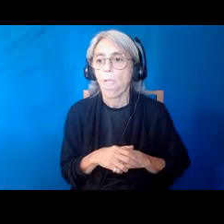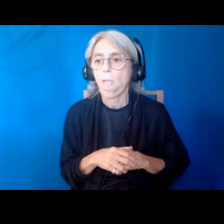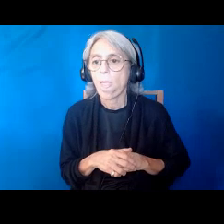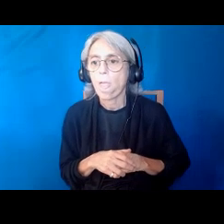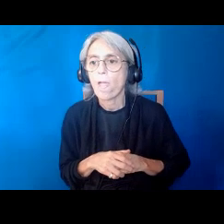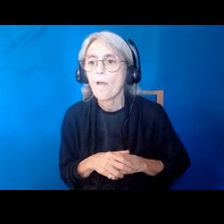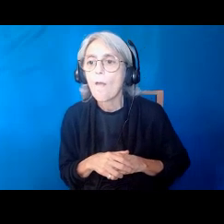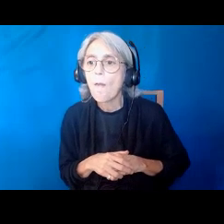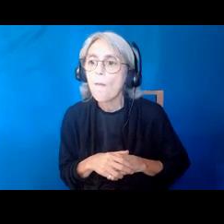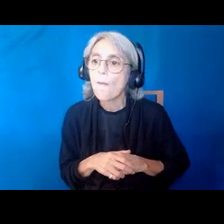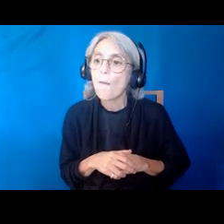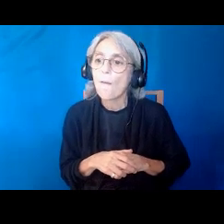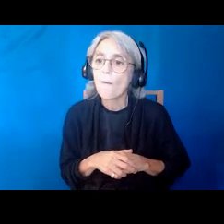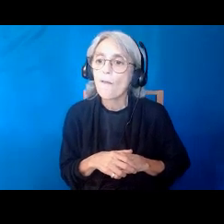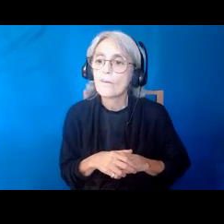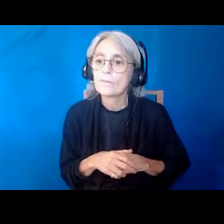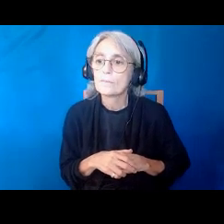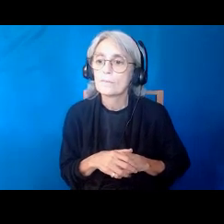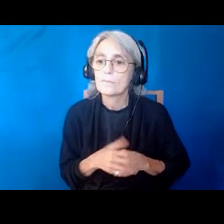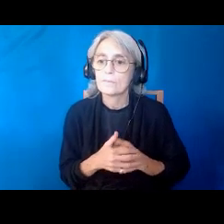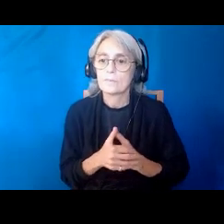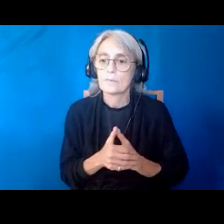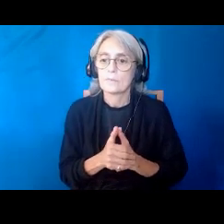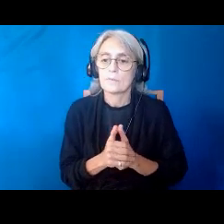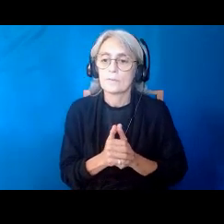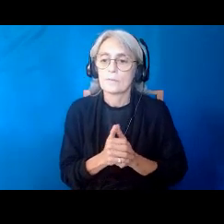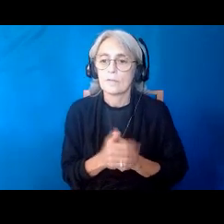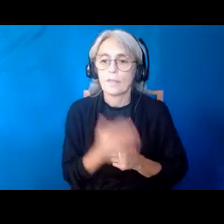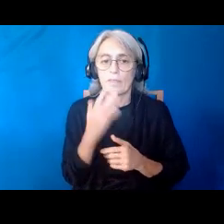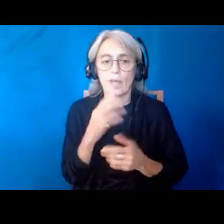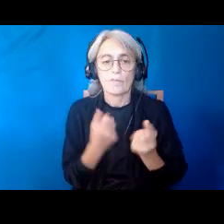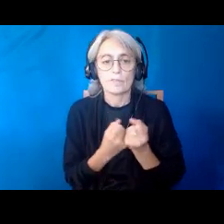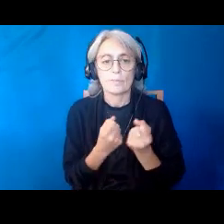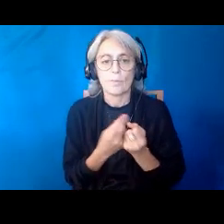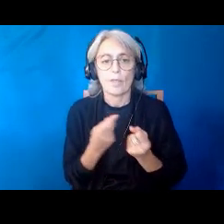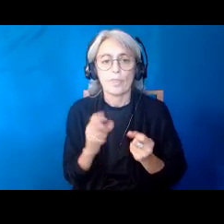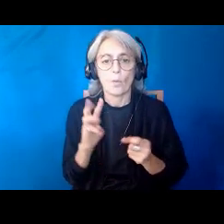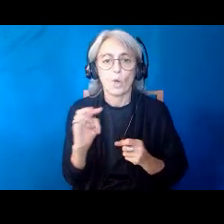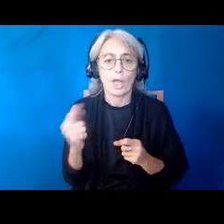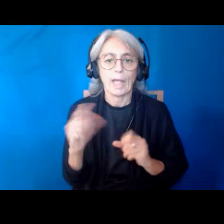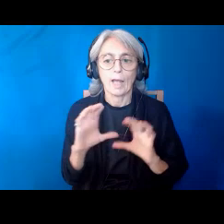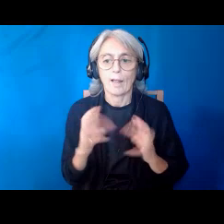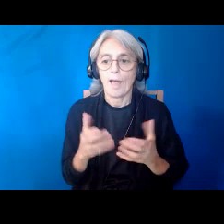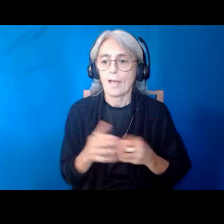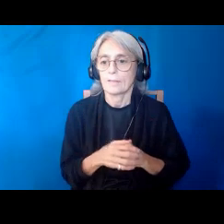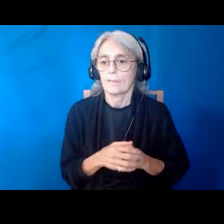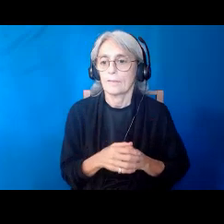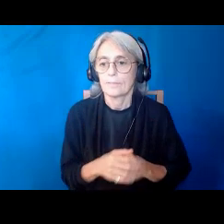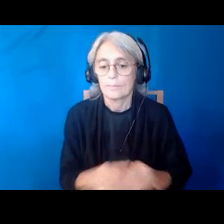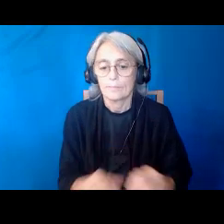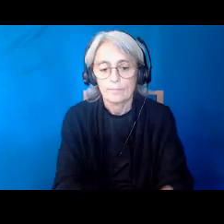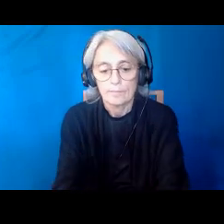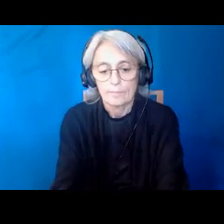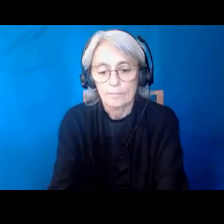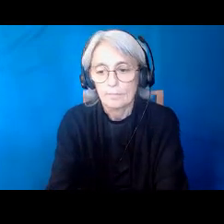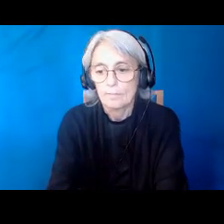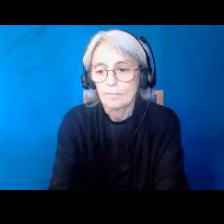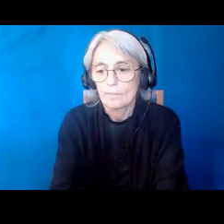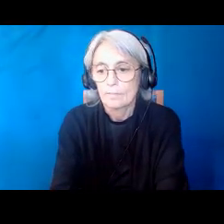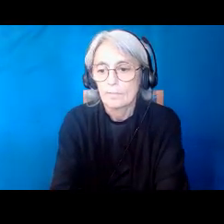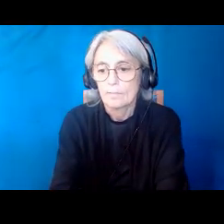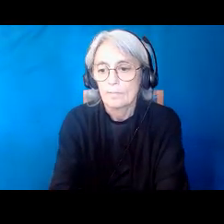Bradshaw. Very important to support the working class. Any other comments, questions? So next up is item 14. This